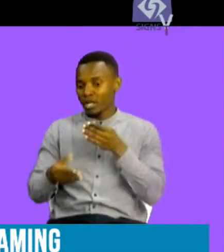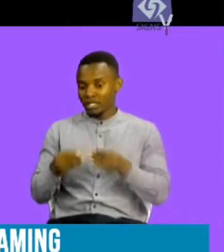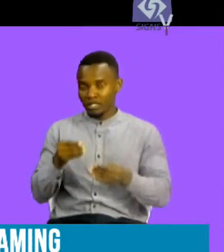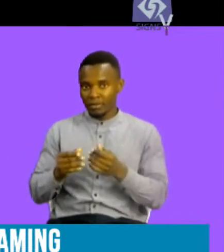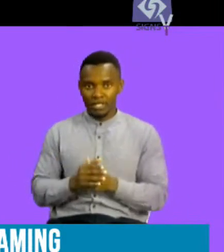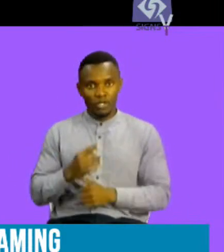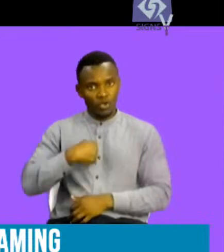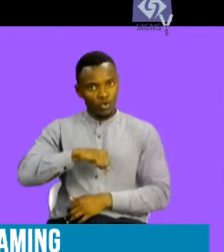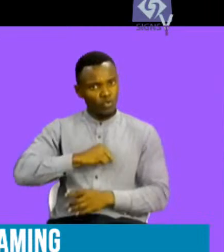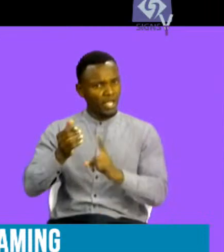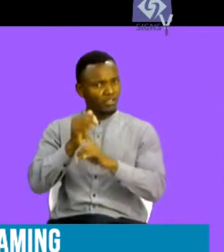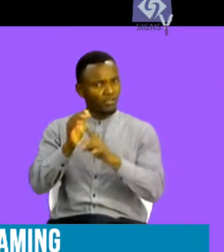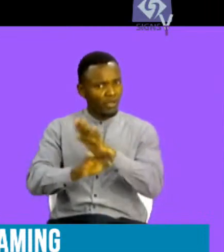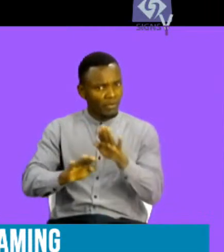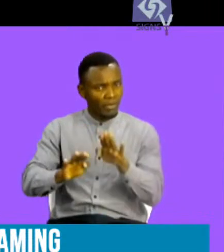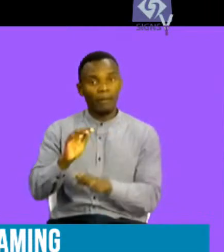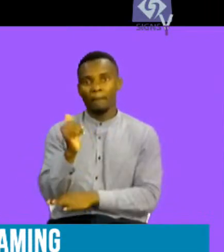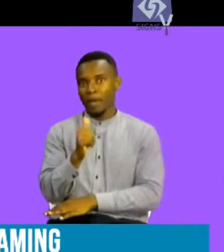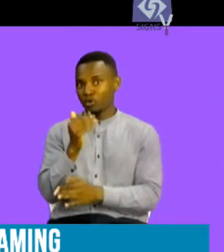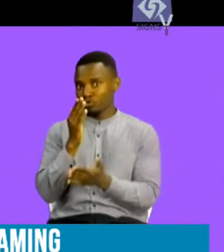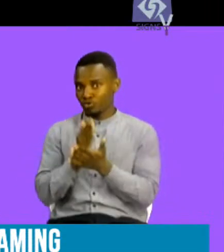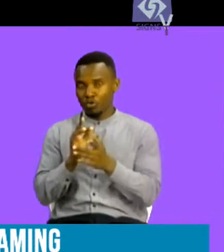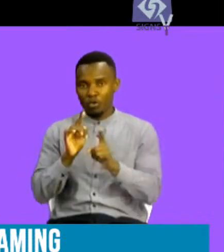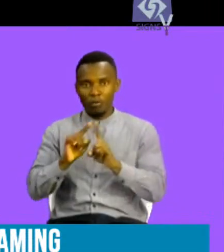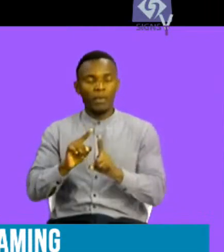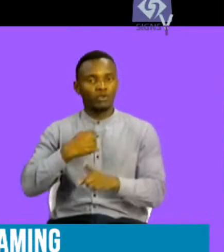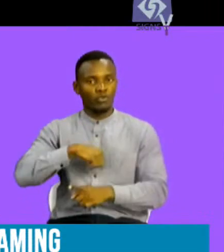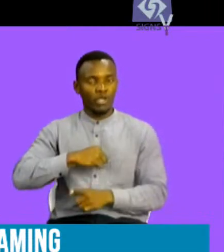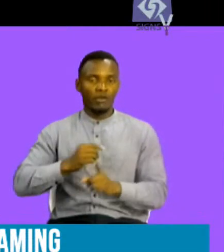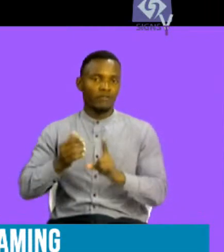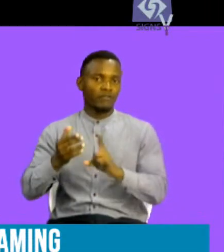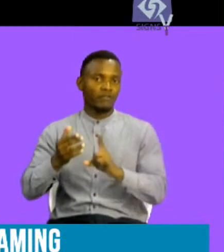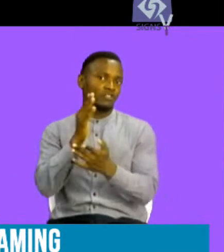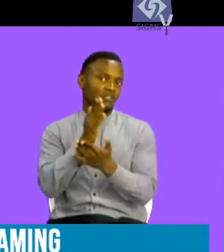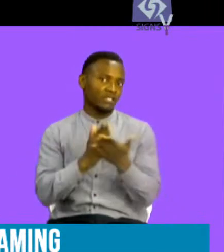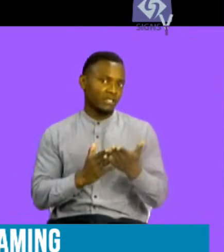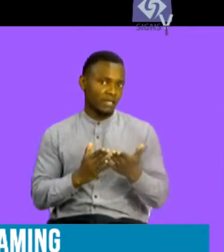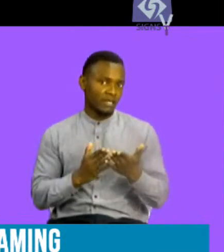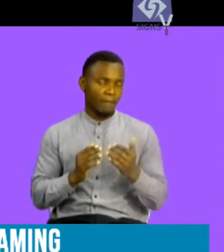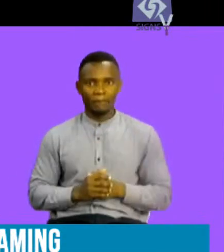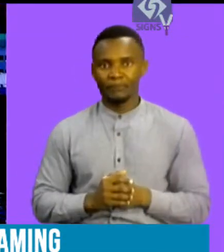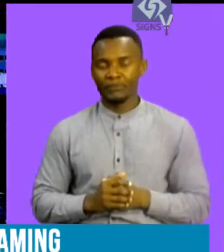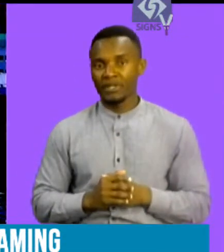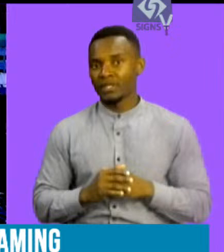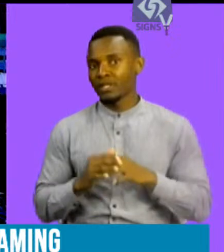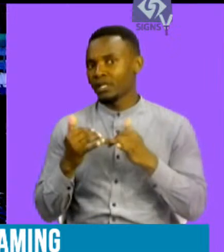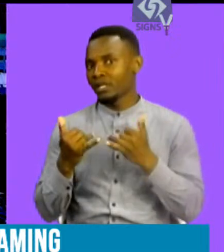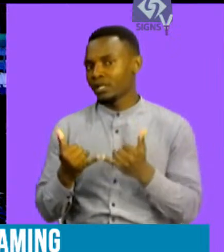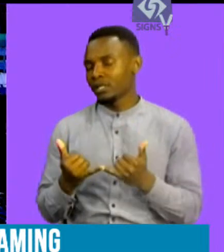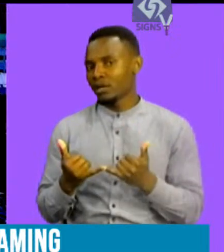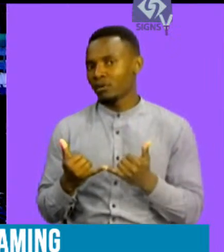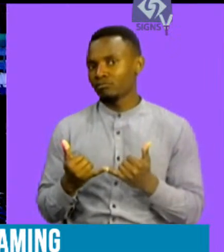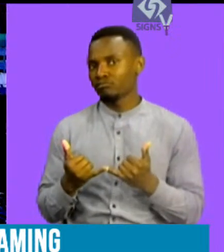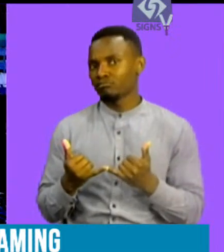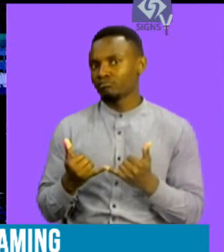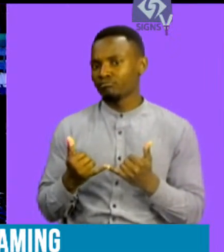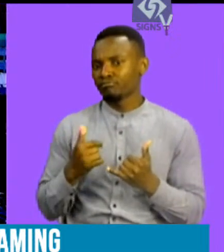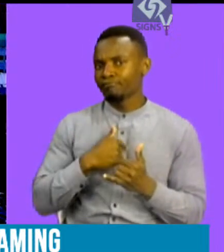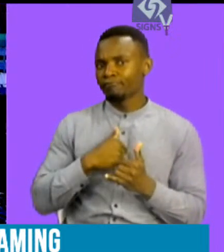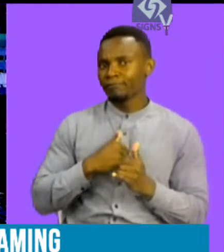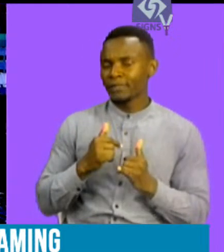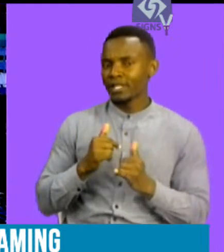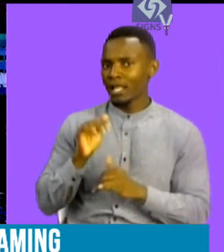yet there. So we still need to do a lot. Madam Mange, probably will flip the question for you and look particularly